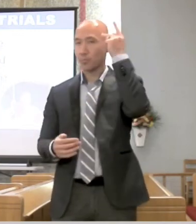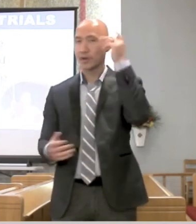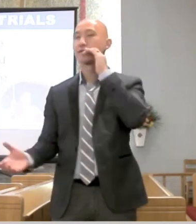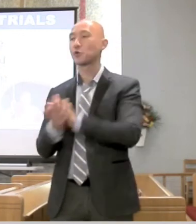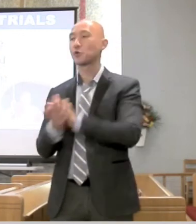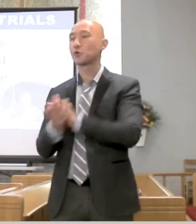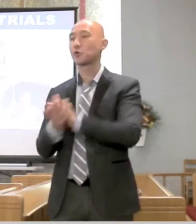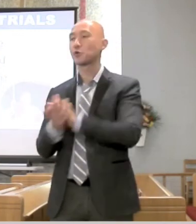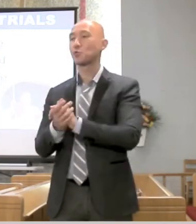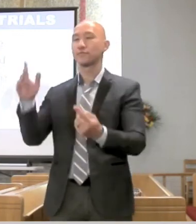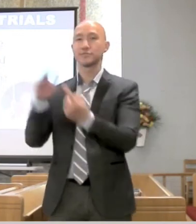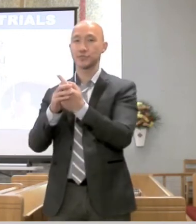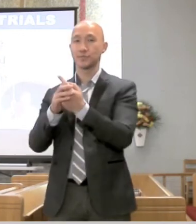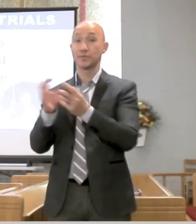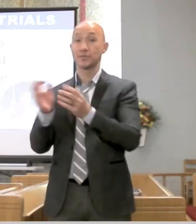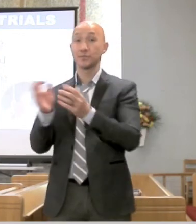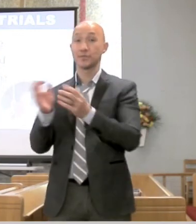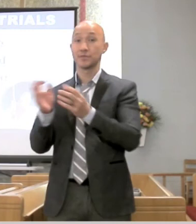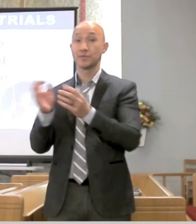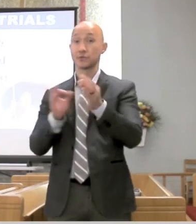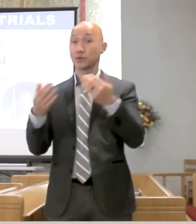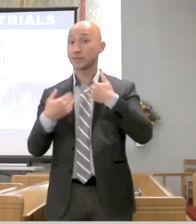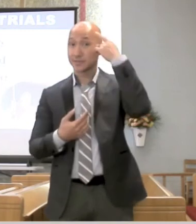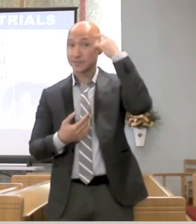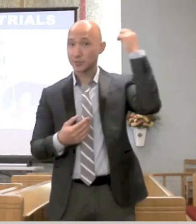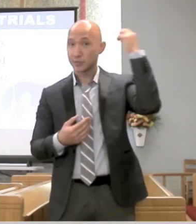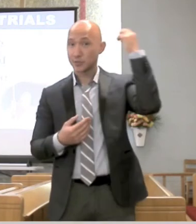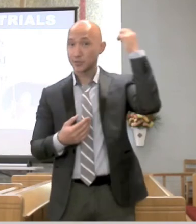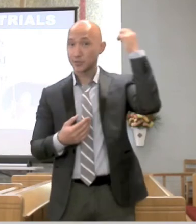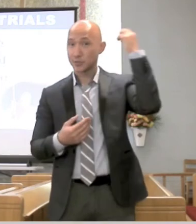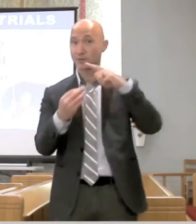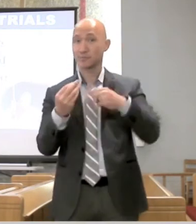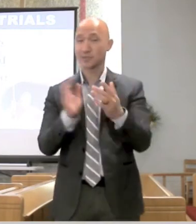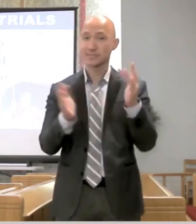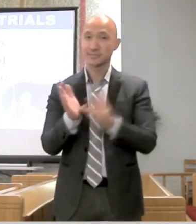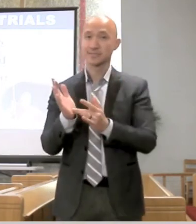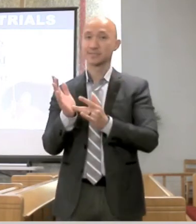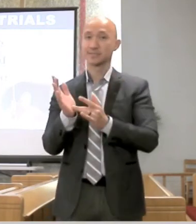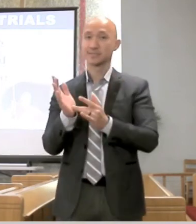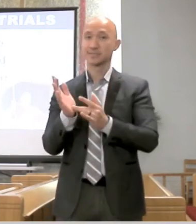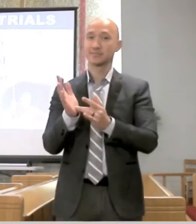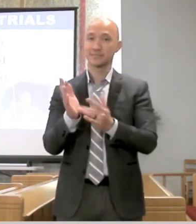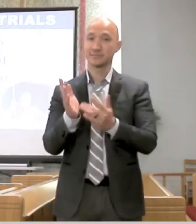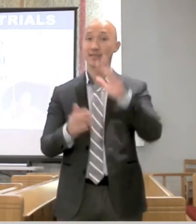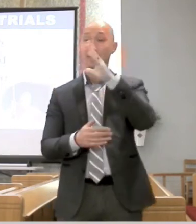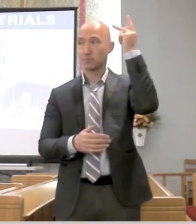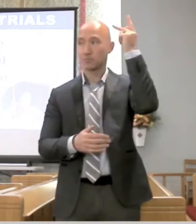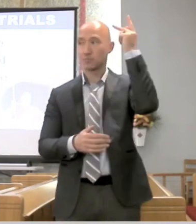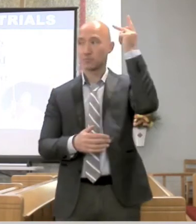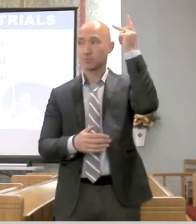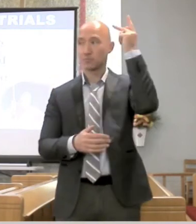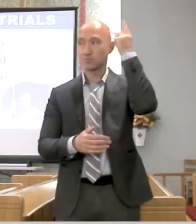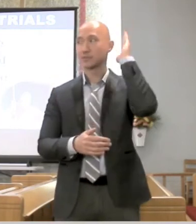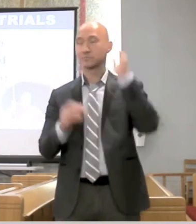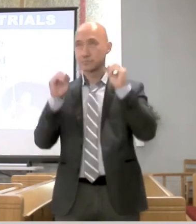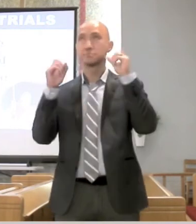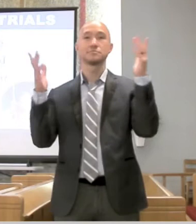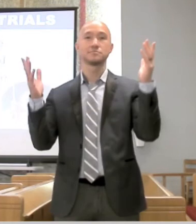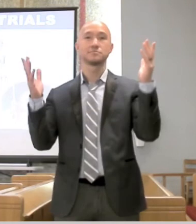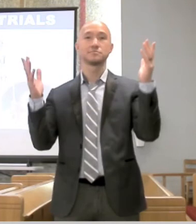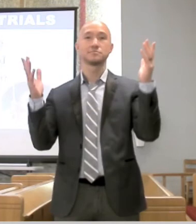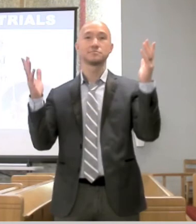put a little bit of the fear of God in him when he found that out. So this scourging that Pilate proposes,